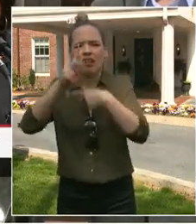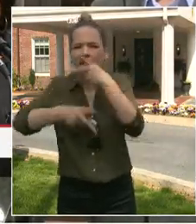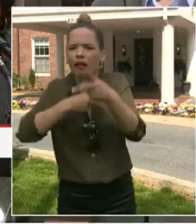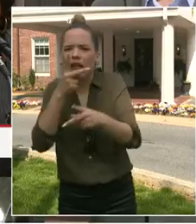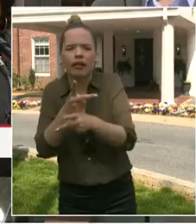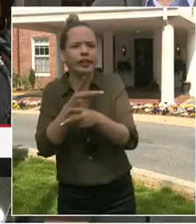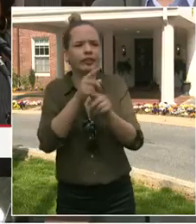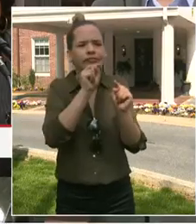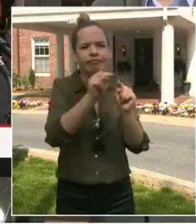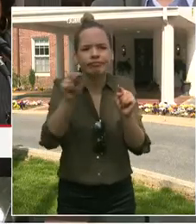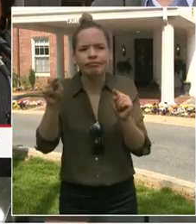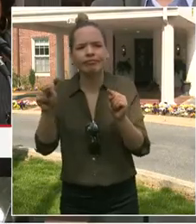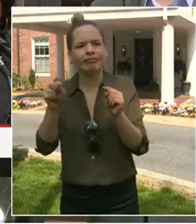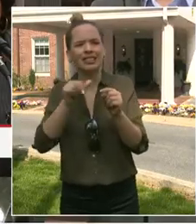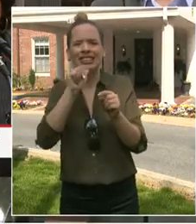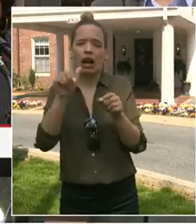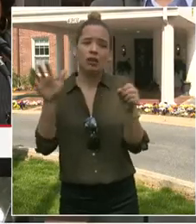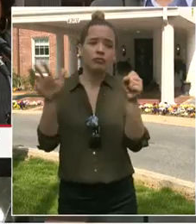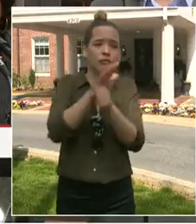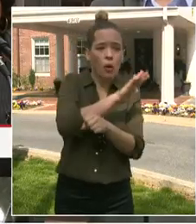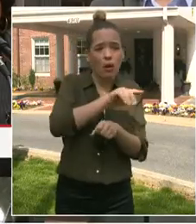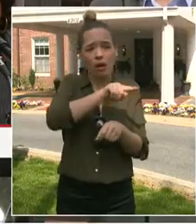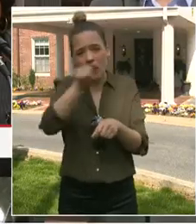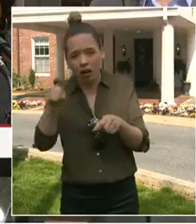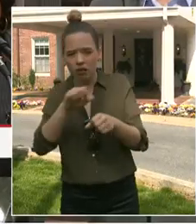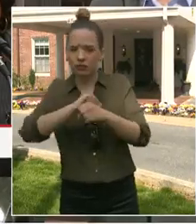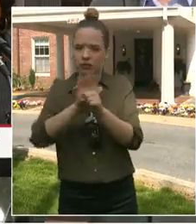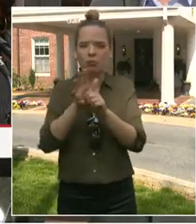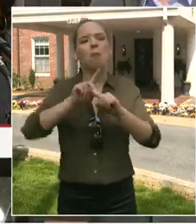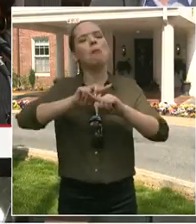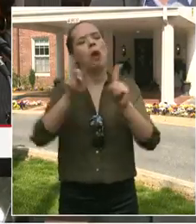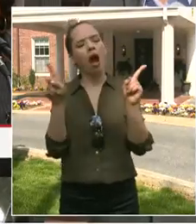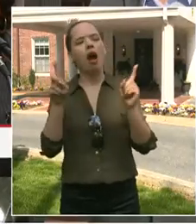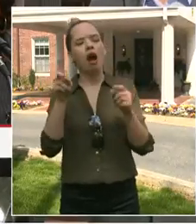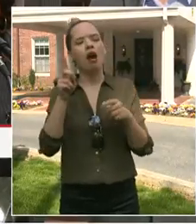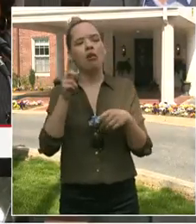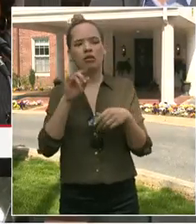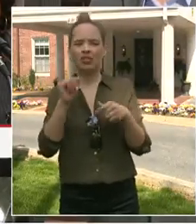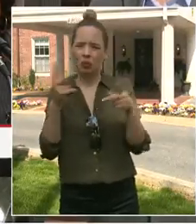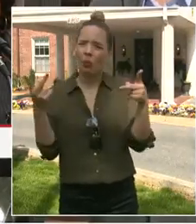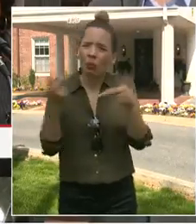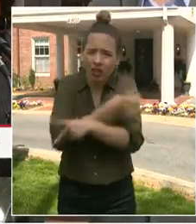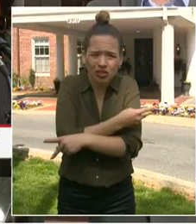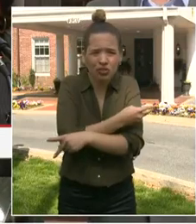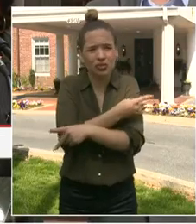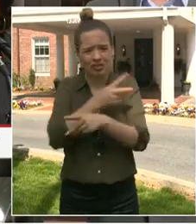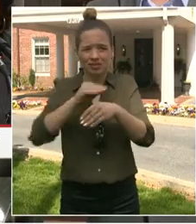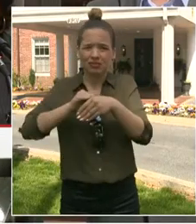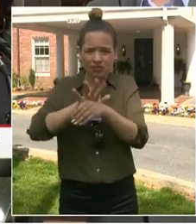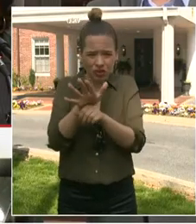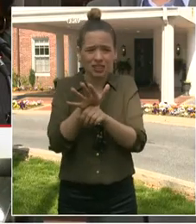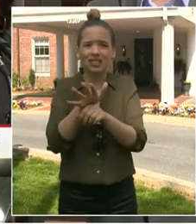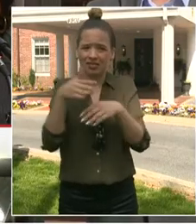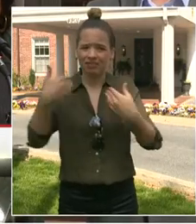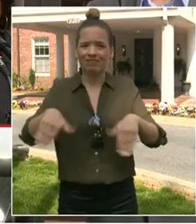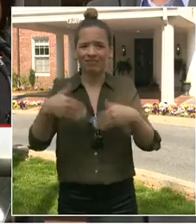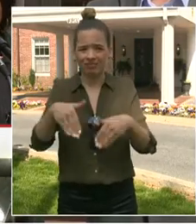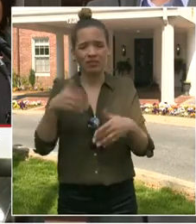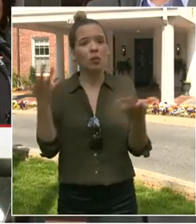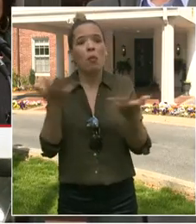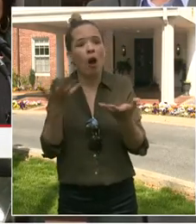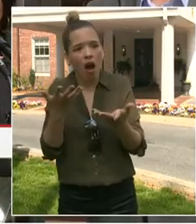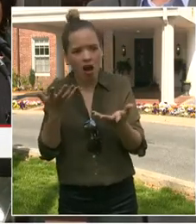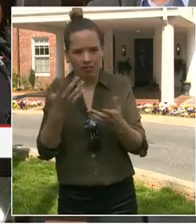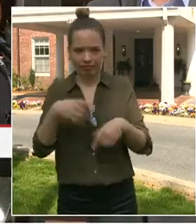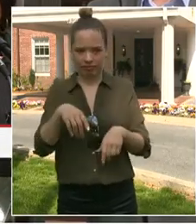of COVID, but it's certainly been made much, much worse by COVID. And that is the crisis of workforce. We don't